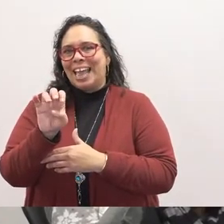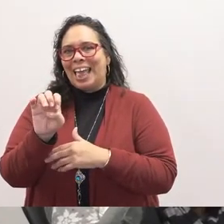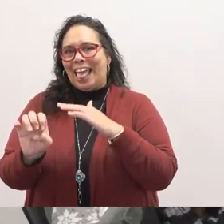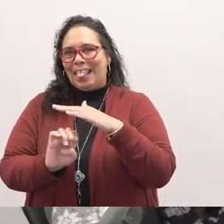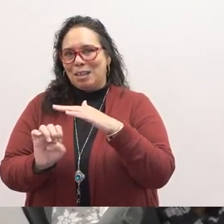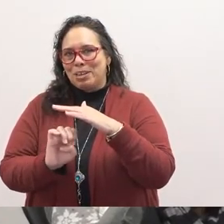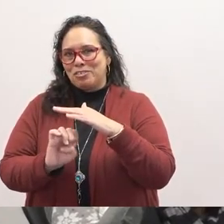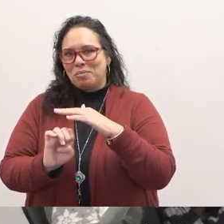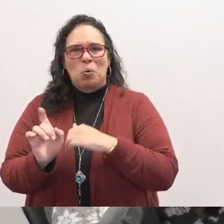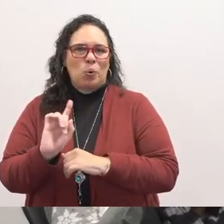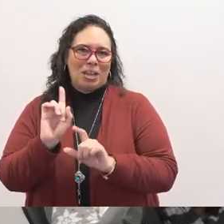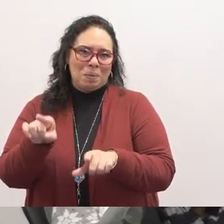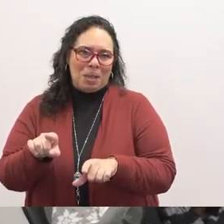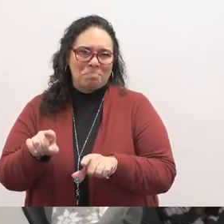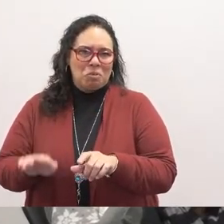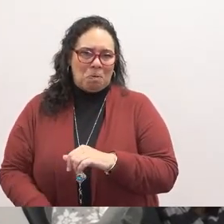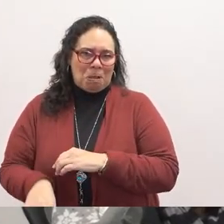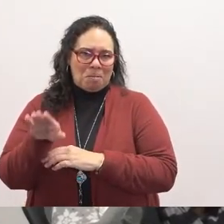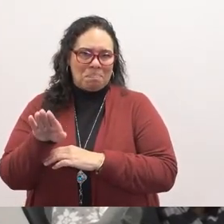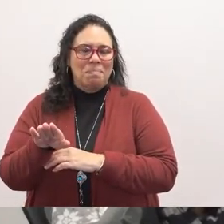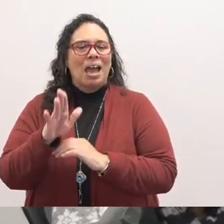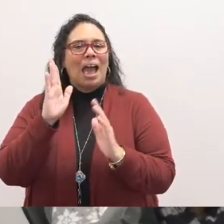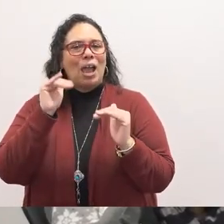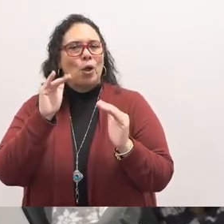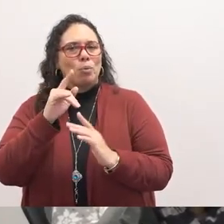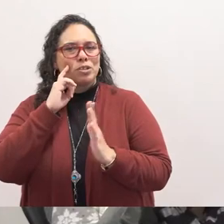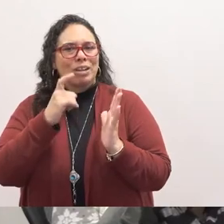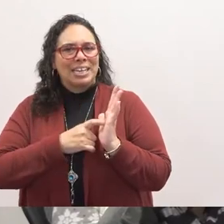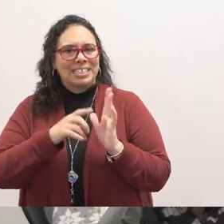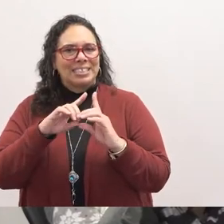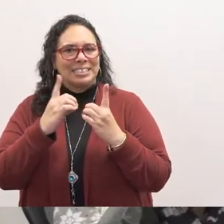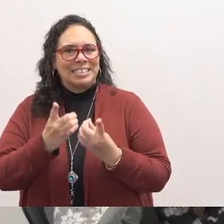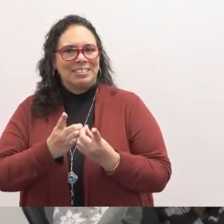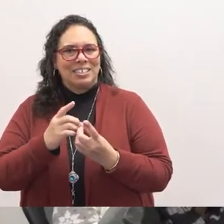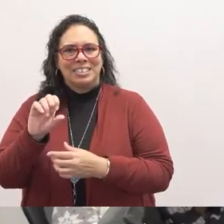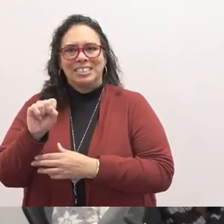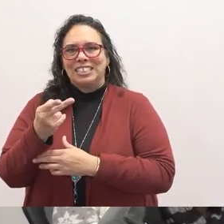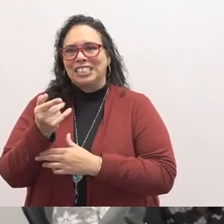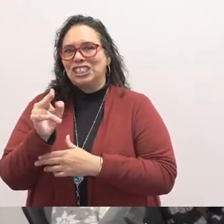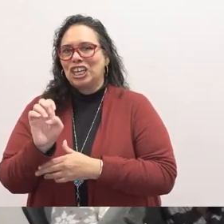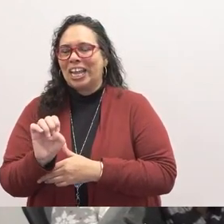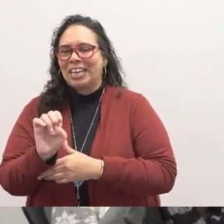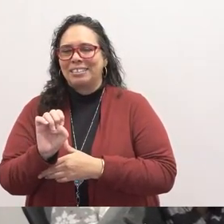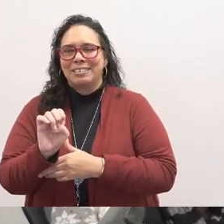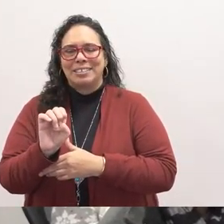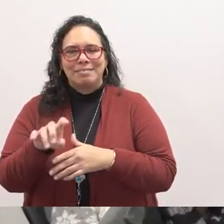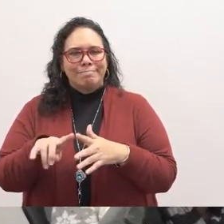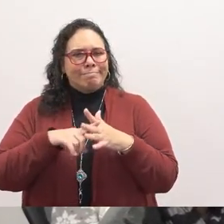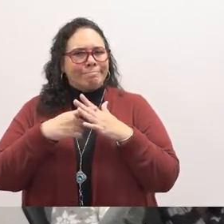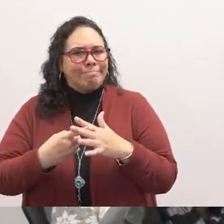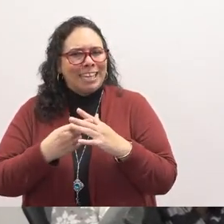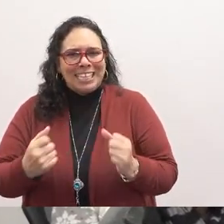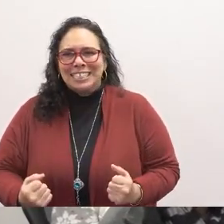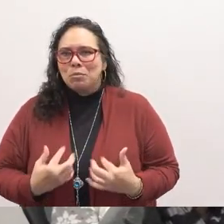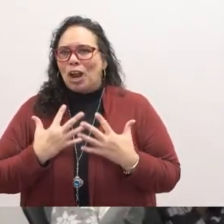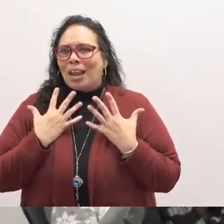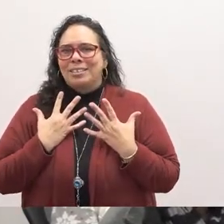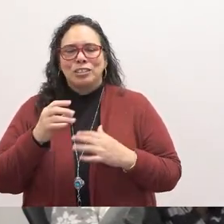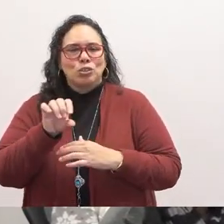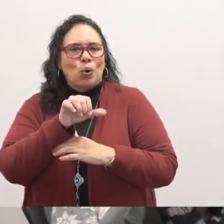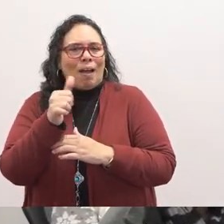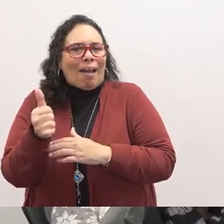I would hope that this recognition tonight by the district to Shane serves as a source of inspiration to other district alumni